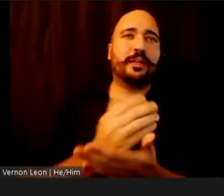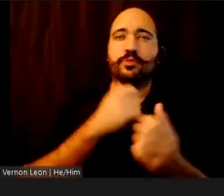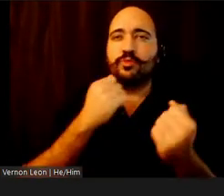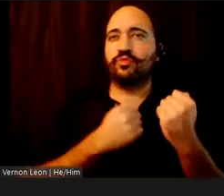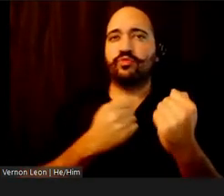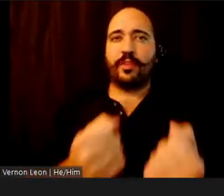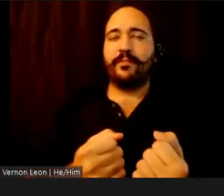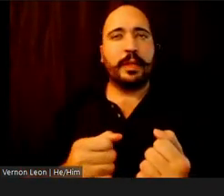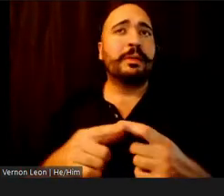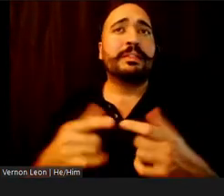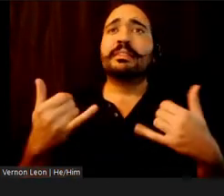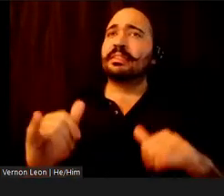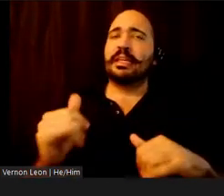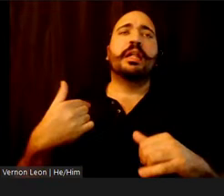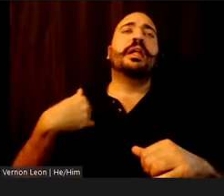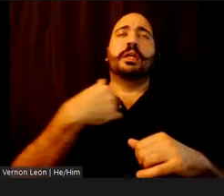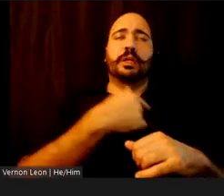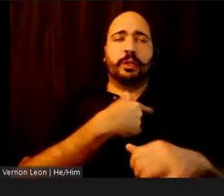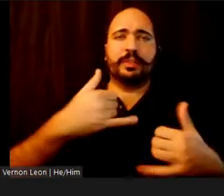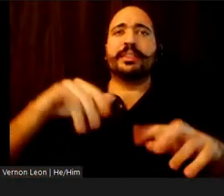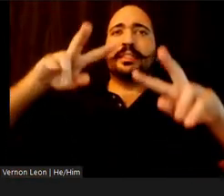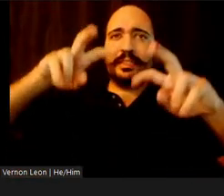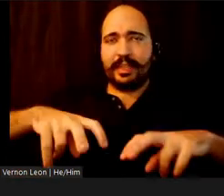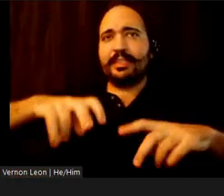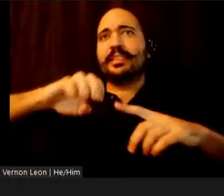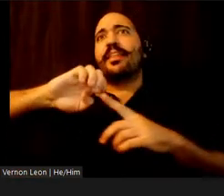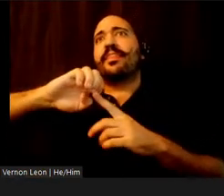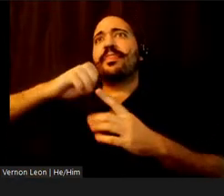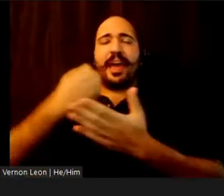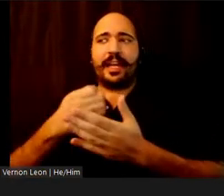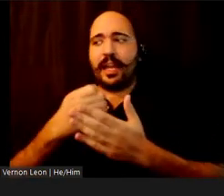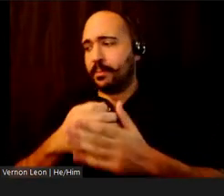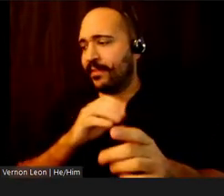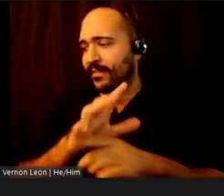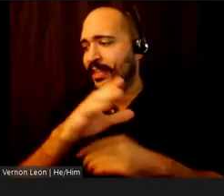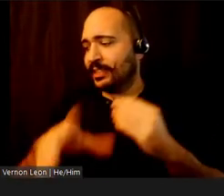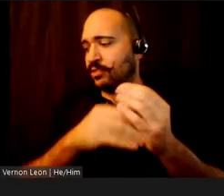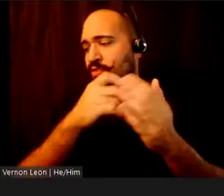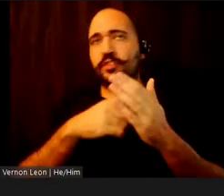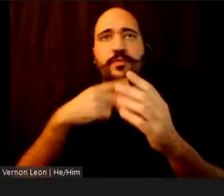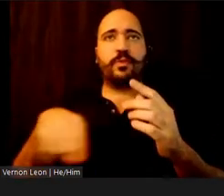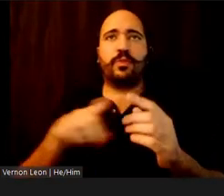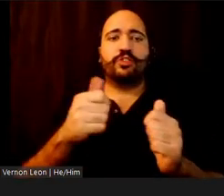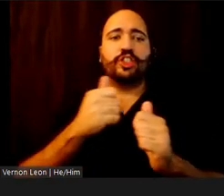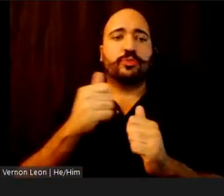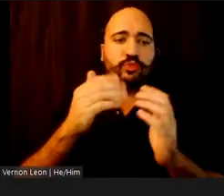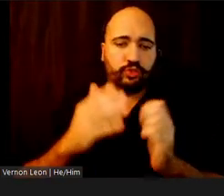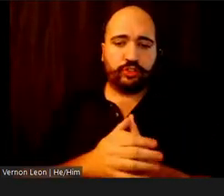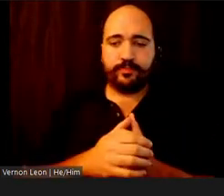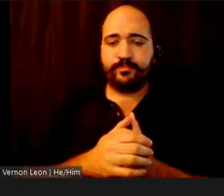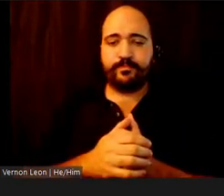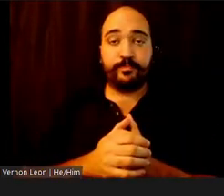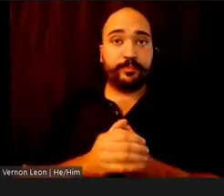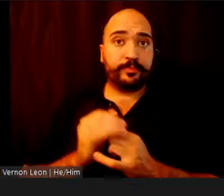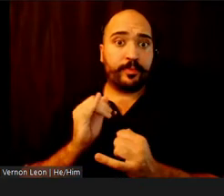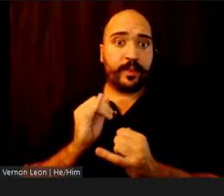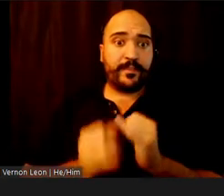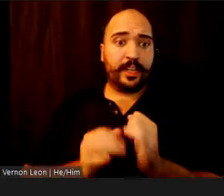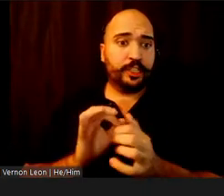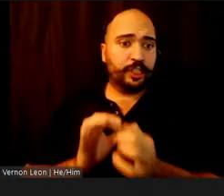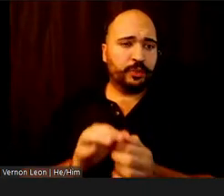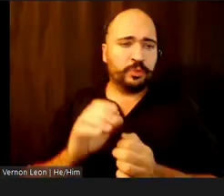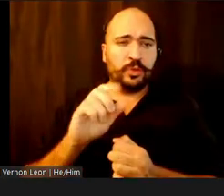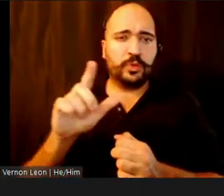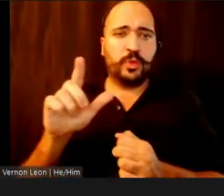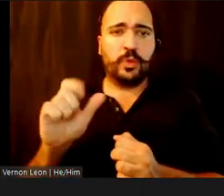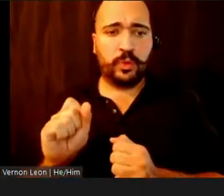nonetheless, we are assessing the economic effects of the additional costs for these commuters. Finally, in terms of tolls on the taxi or for